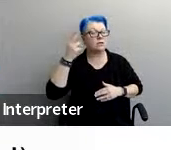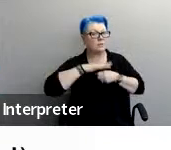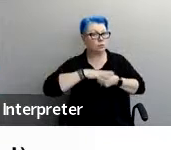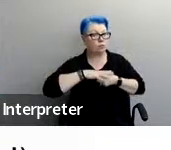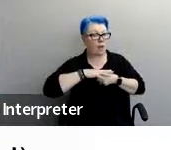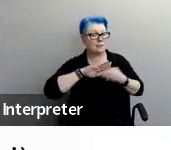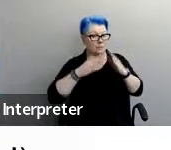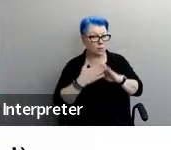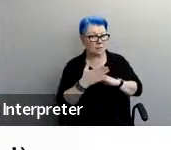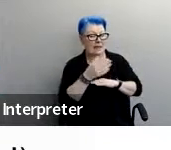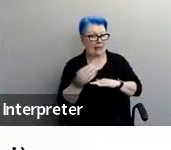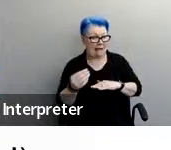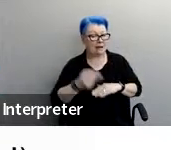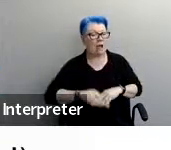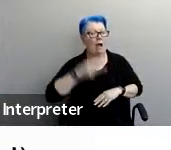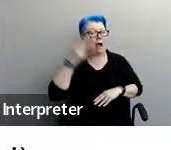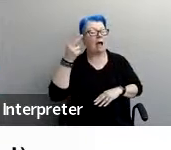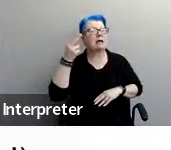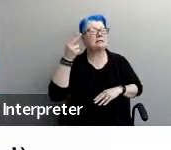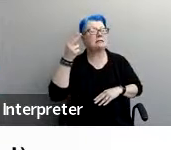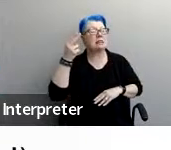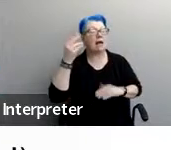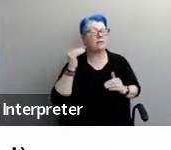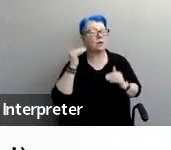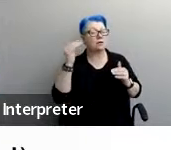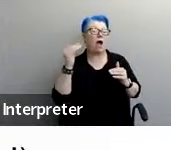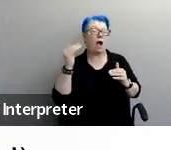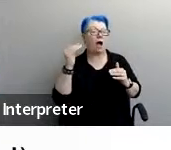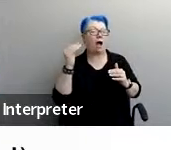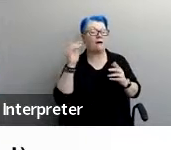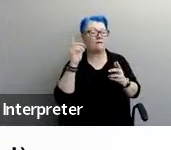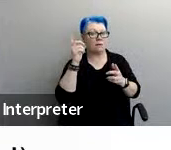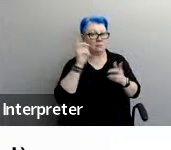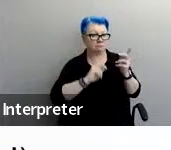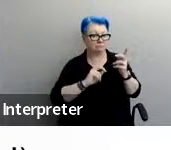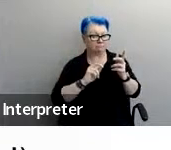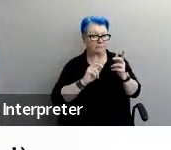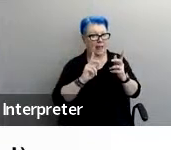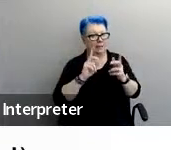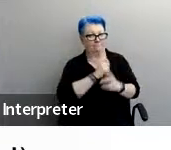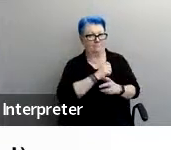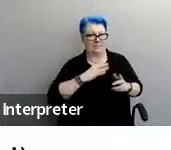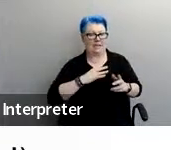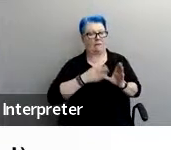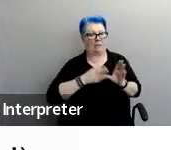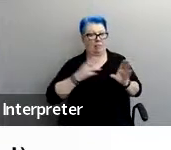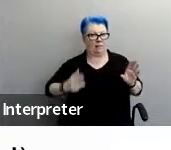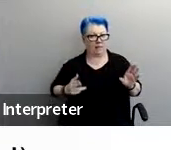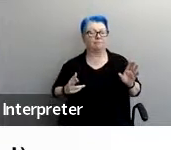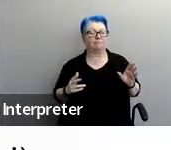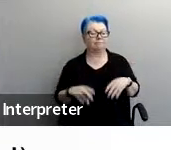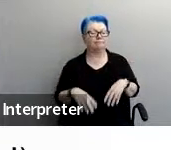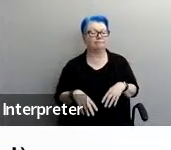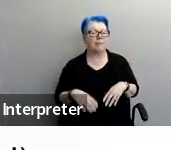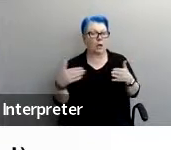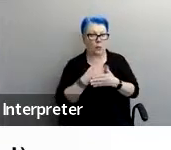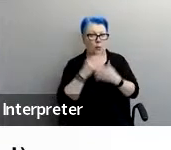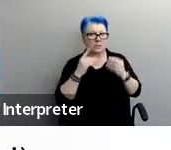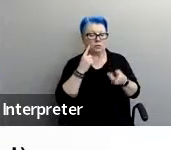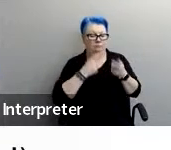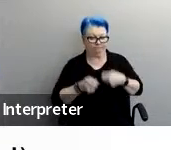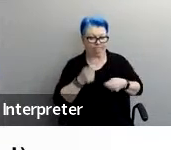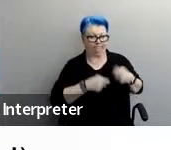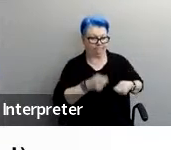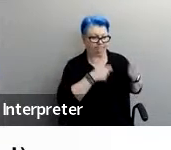also highest levels of turnover amongst our partner districts. We're looking at expanding pay for our new teacher